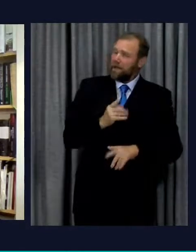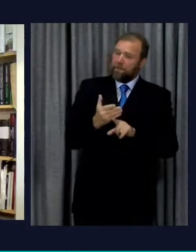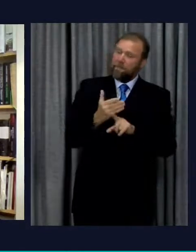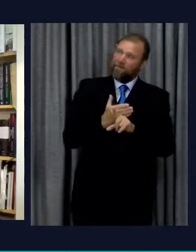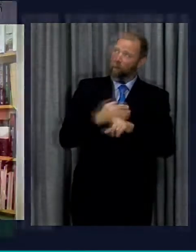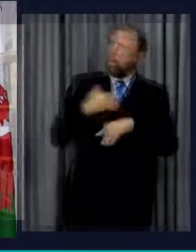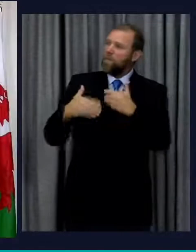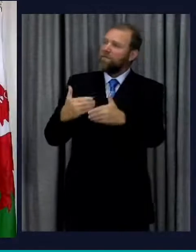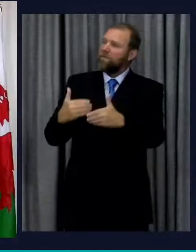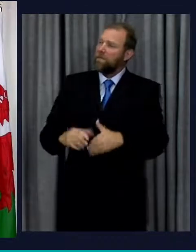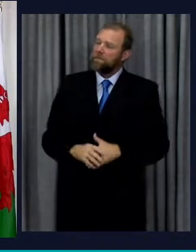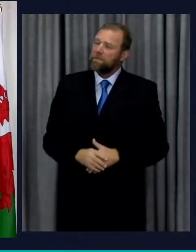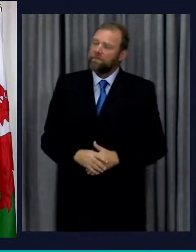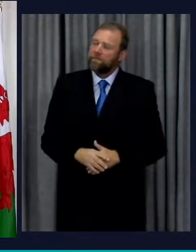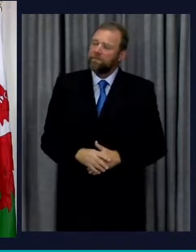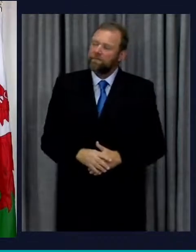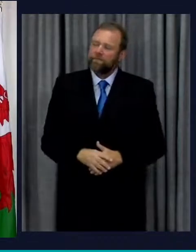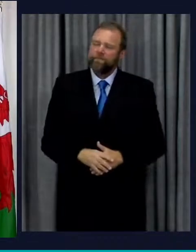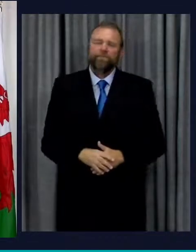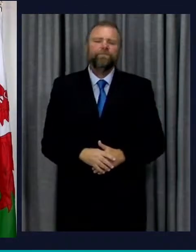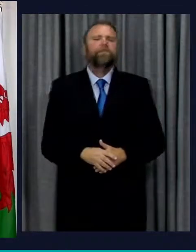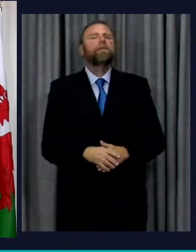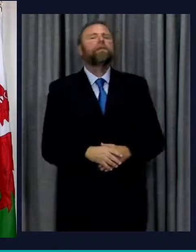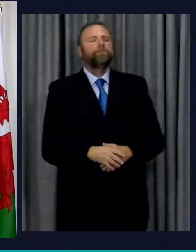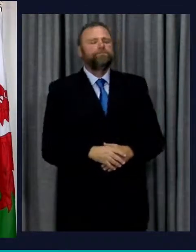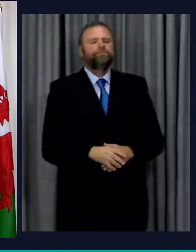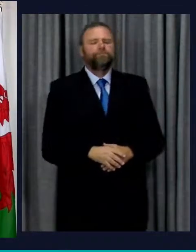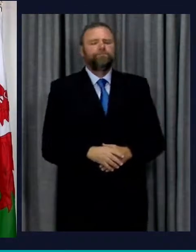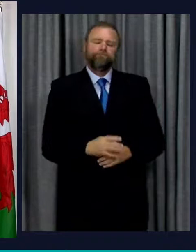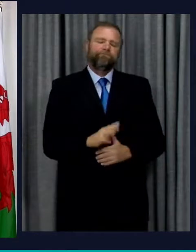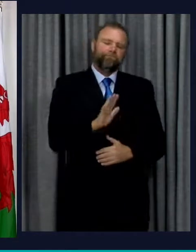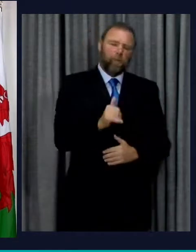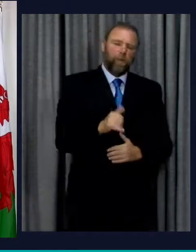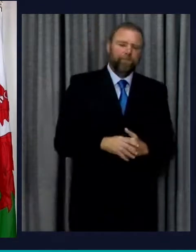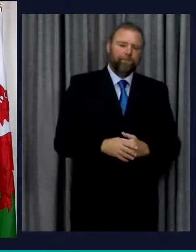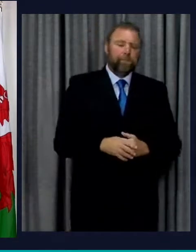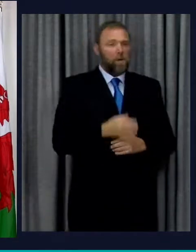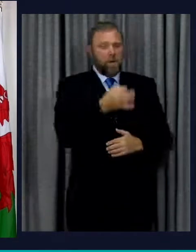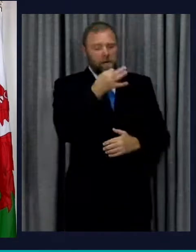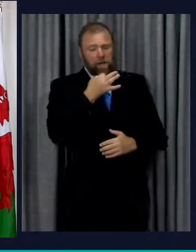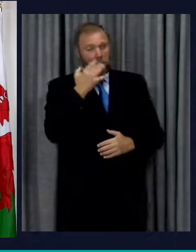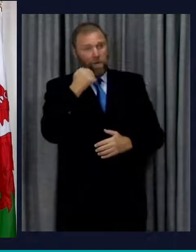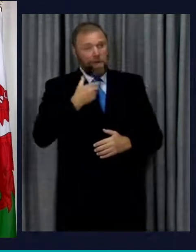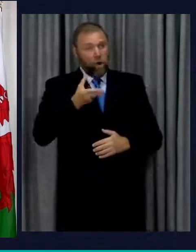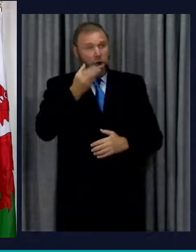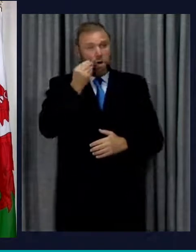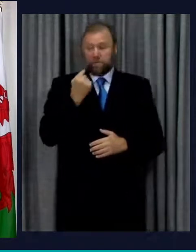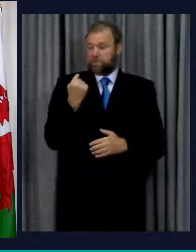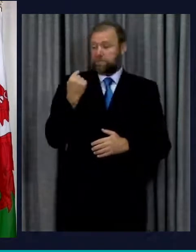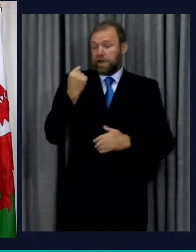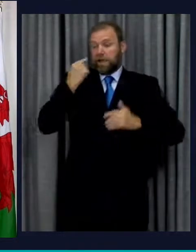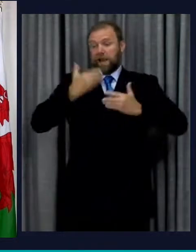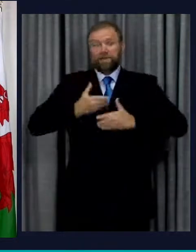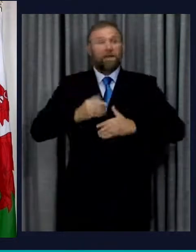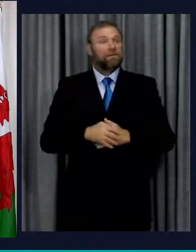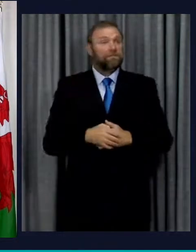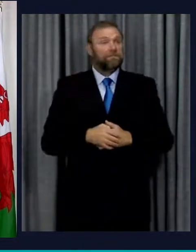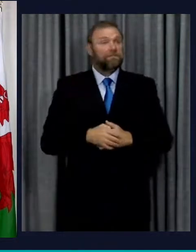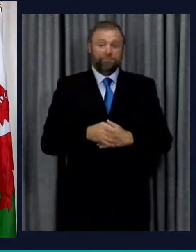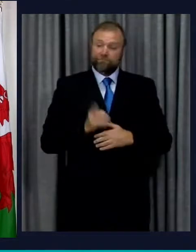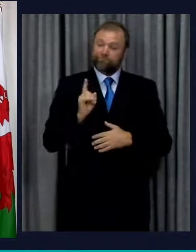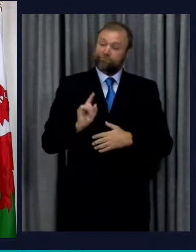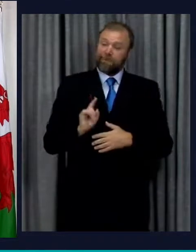elsewhere. Okay, so the first that I heard was when the briefing went out last night about heat